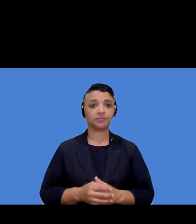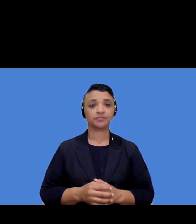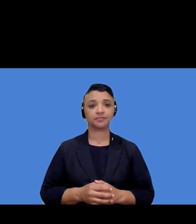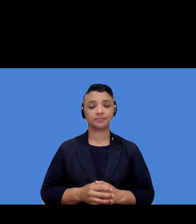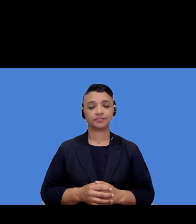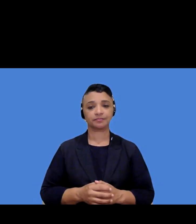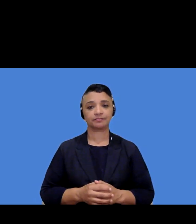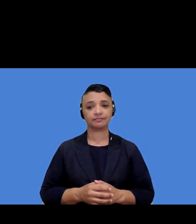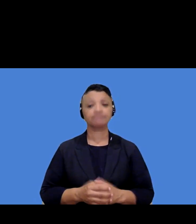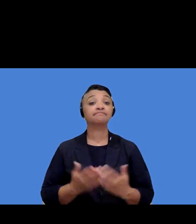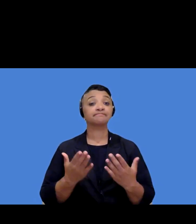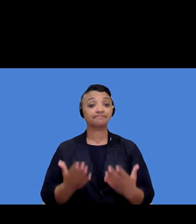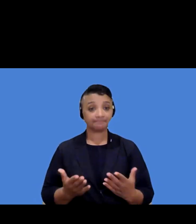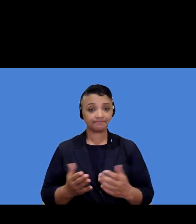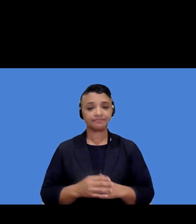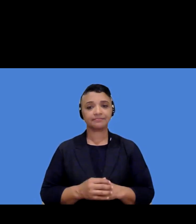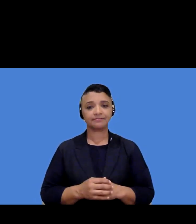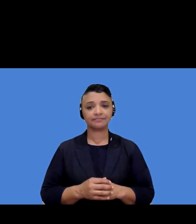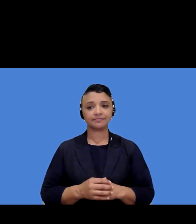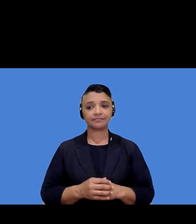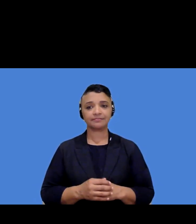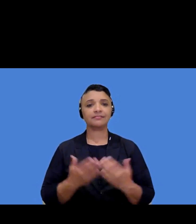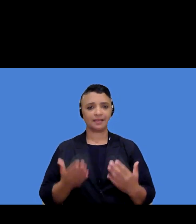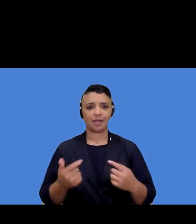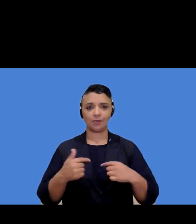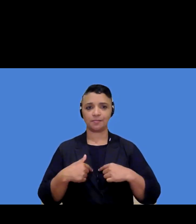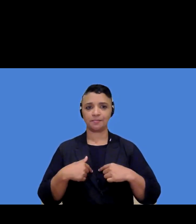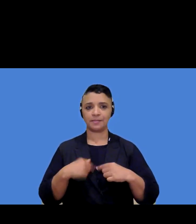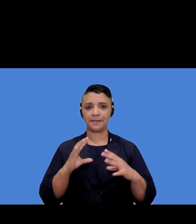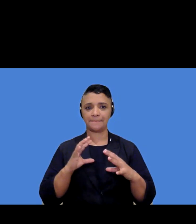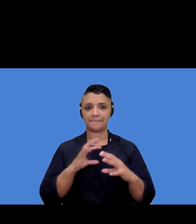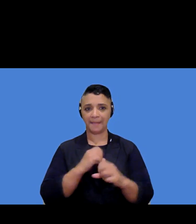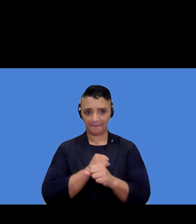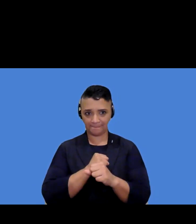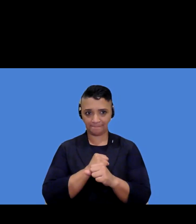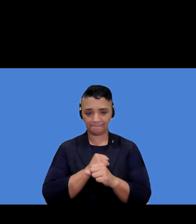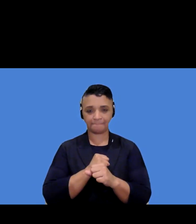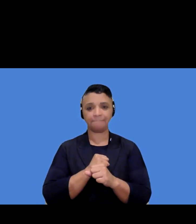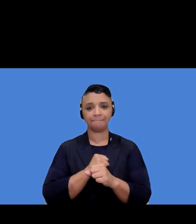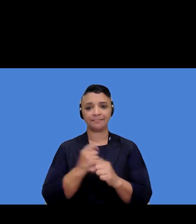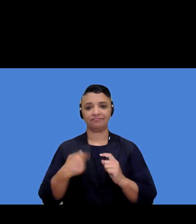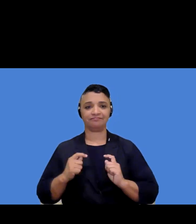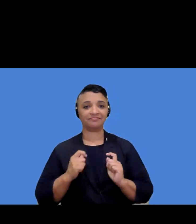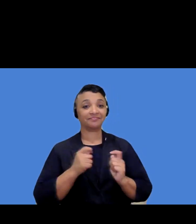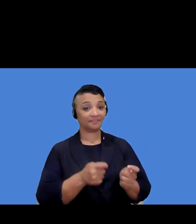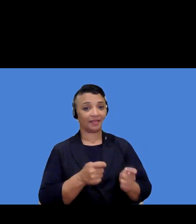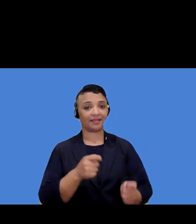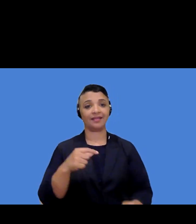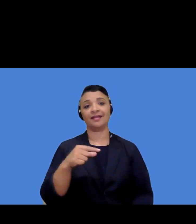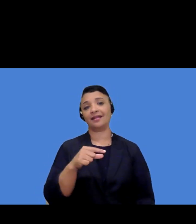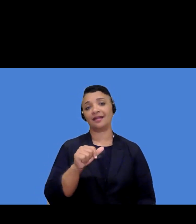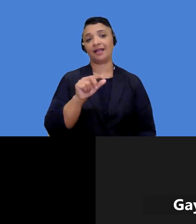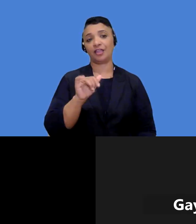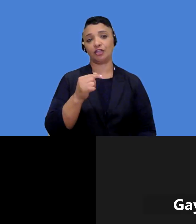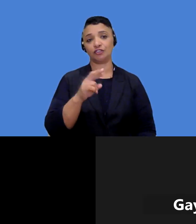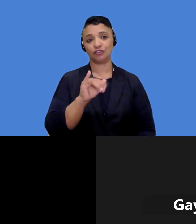So having said this, Gayatri, I'll stop here and I'll give the floor back to you. And again, thank